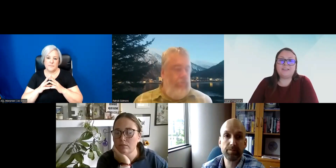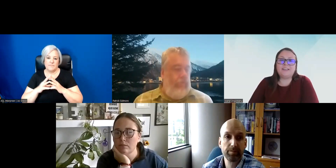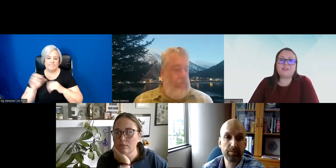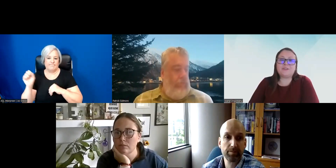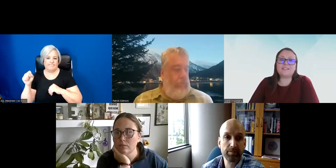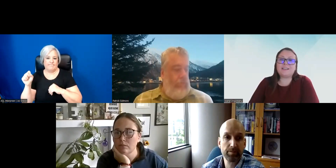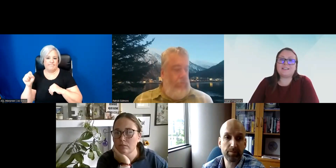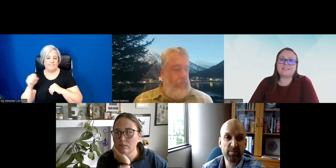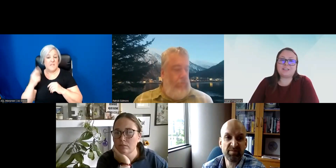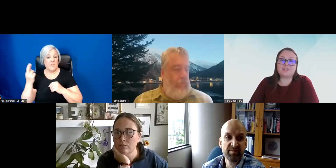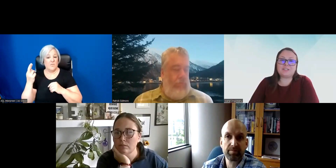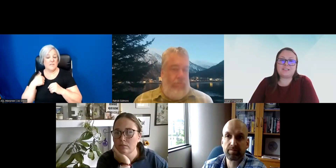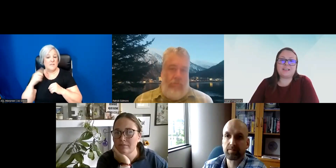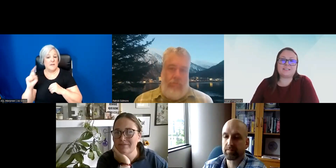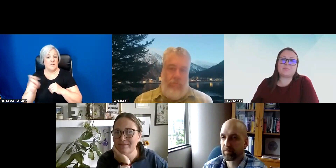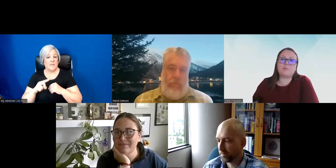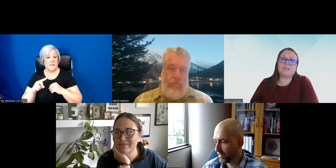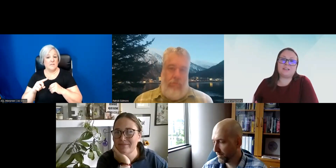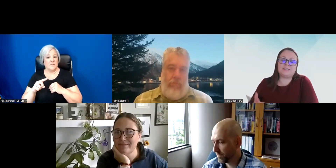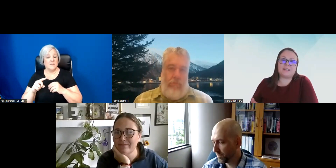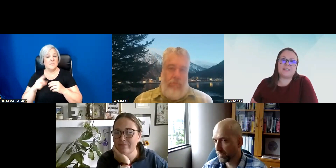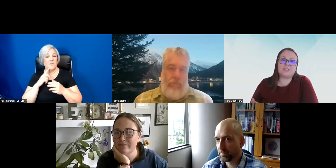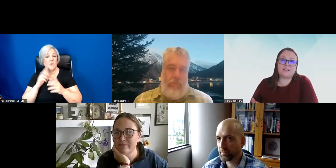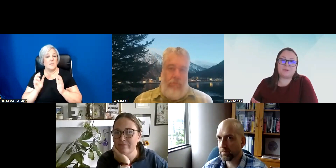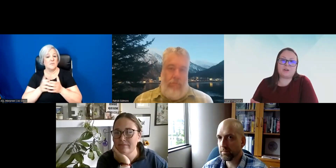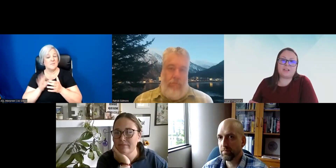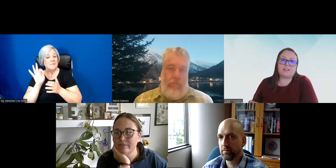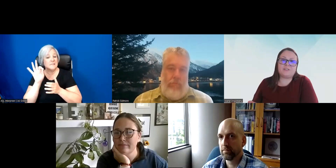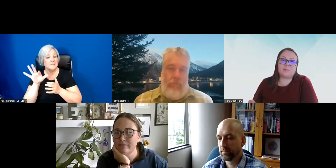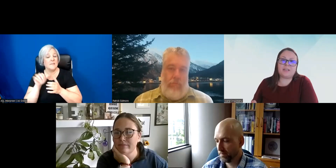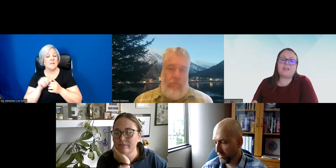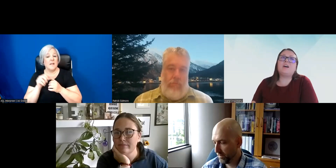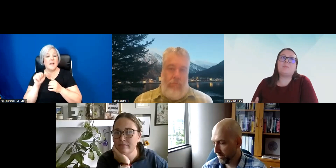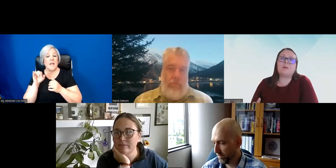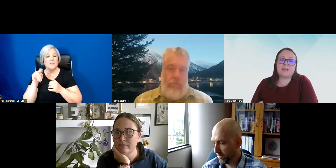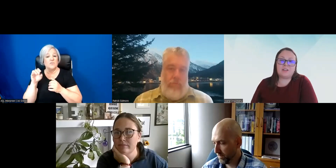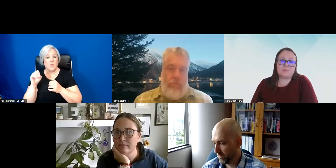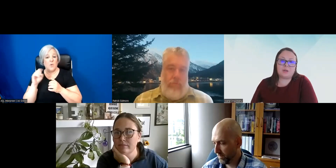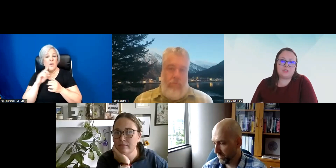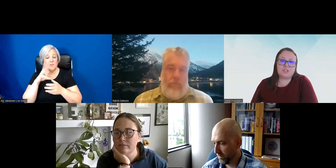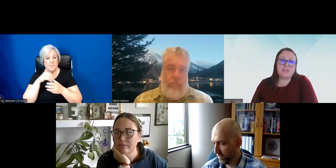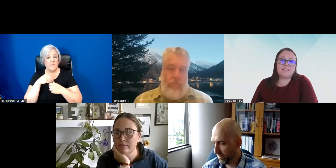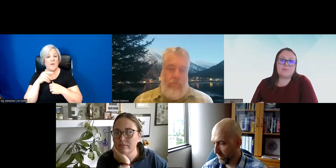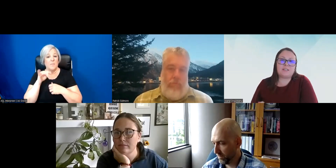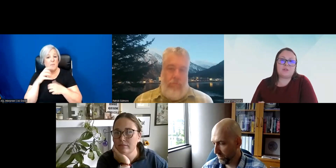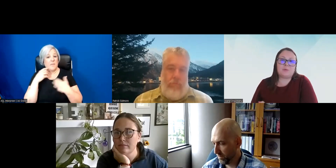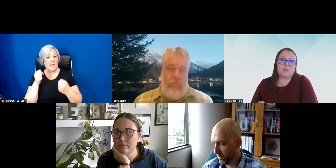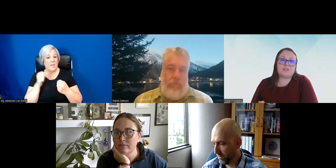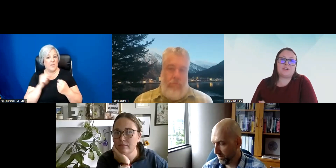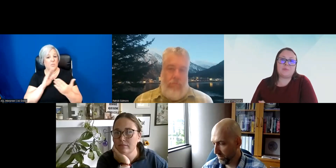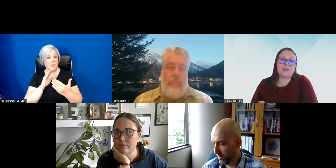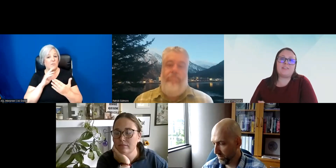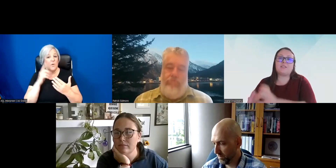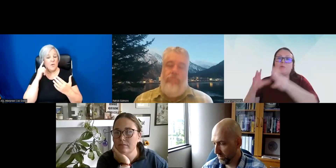Absolutely. And the reason I asked that, I should say, as a small plug, is that ASTHO has been working on developing a public health approach to mental health